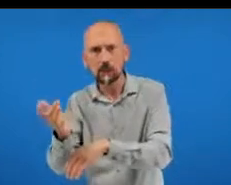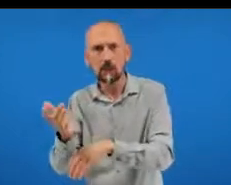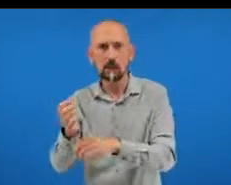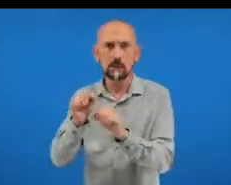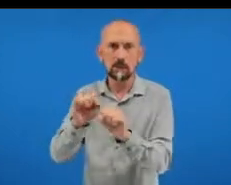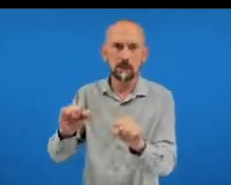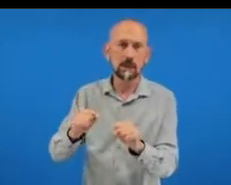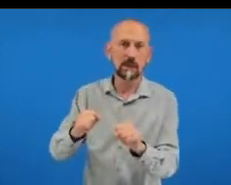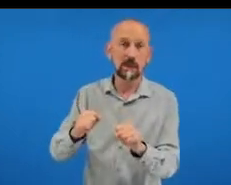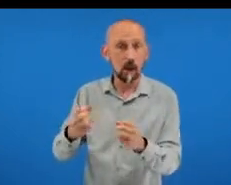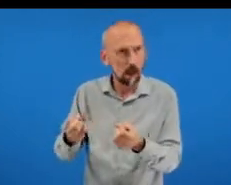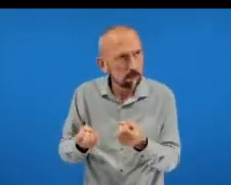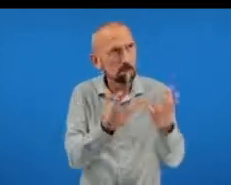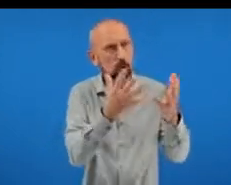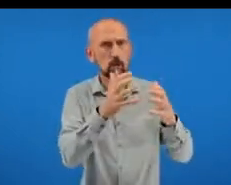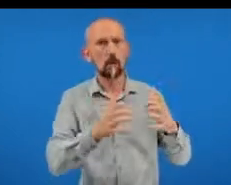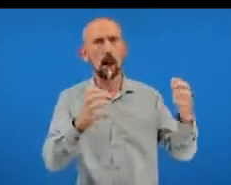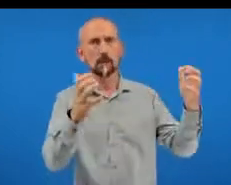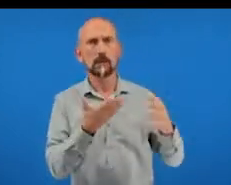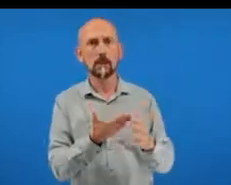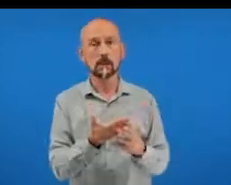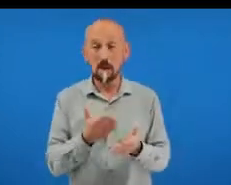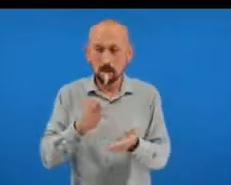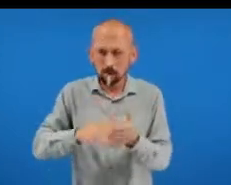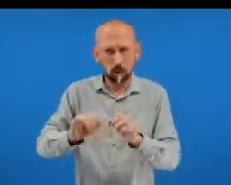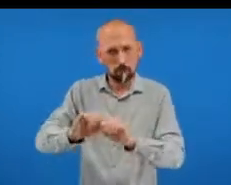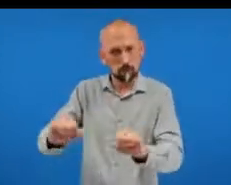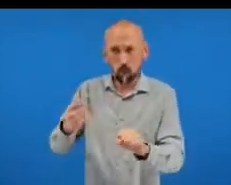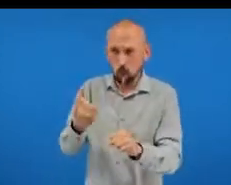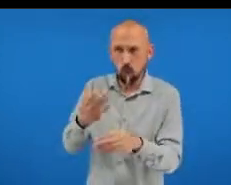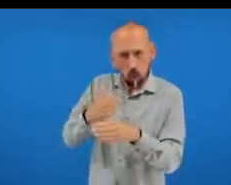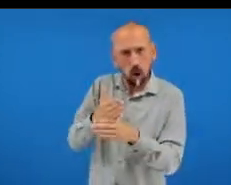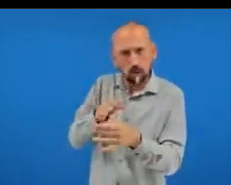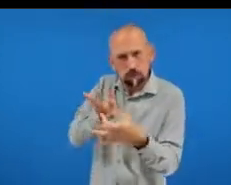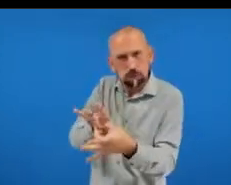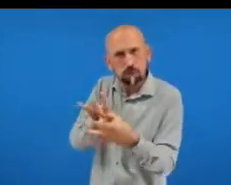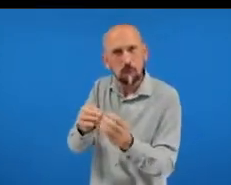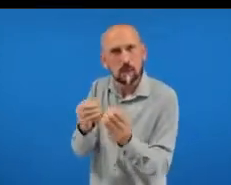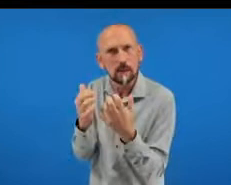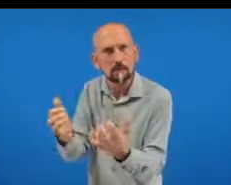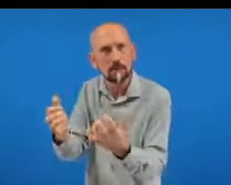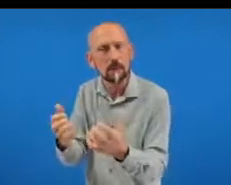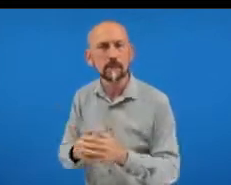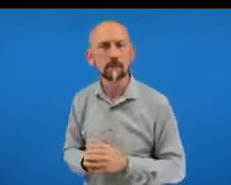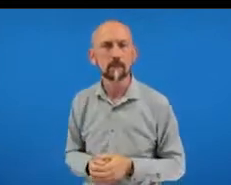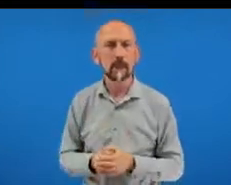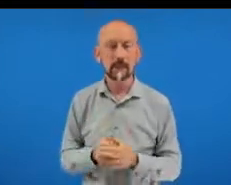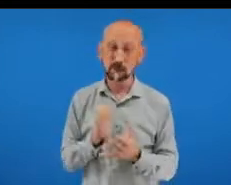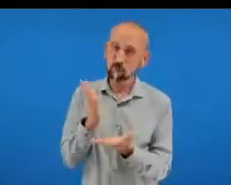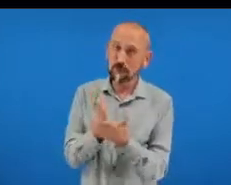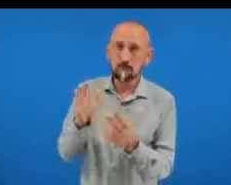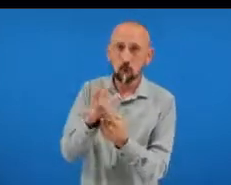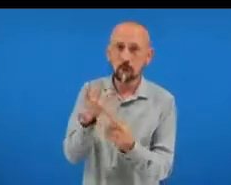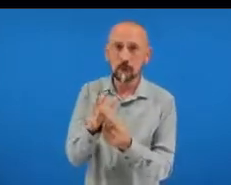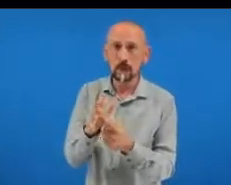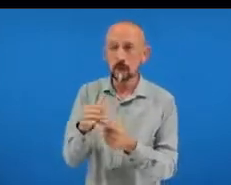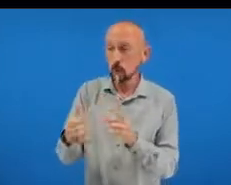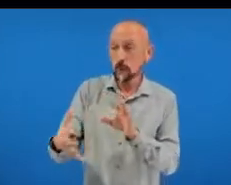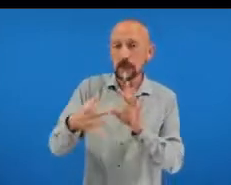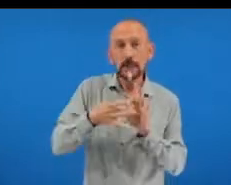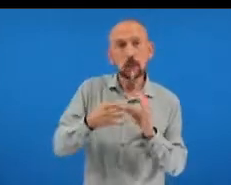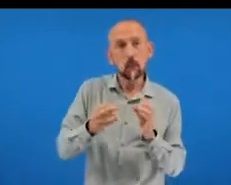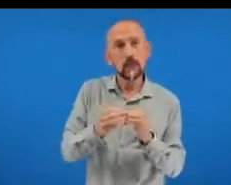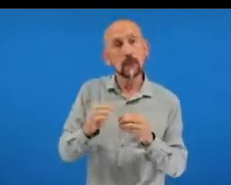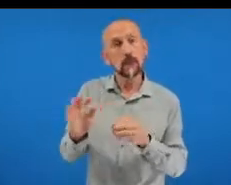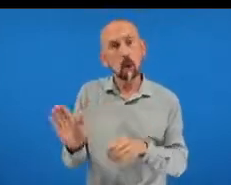at the front line. That's really important. So to have those connections with our all-party groups is very key. The